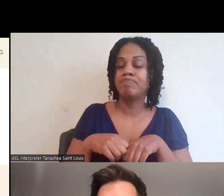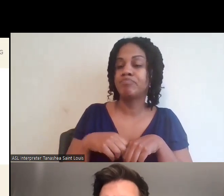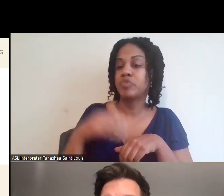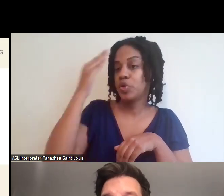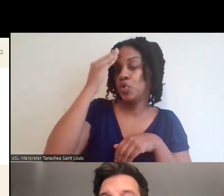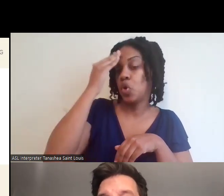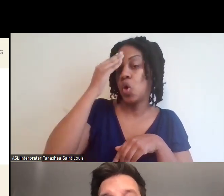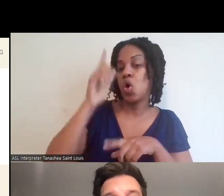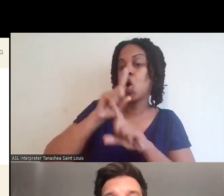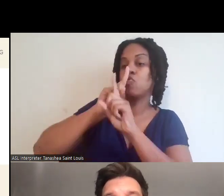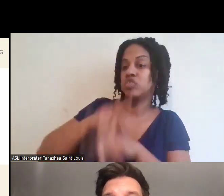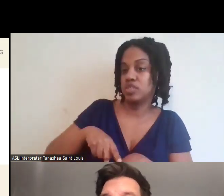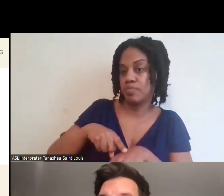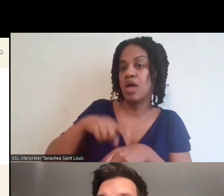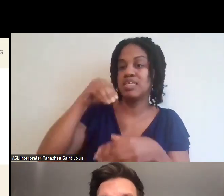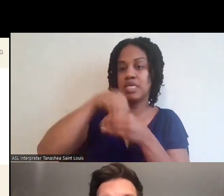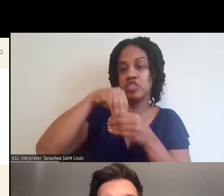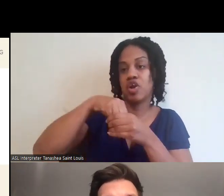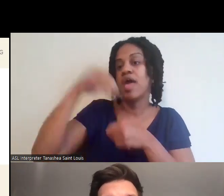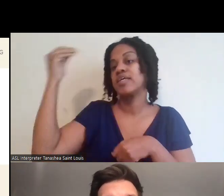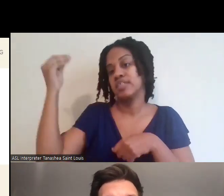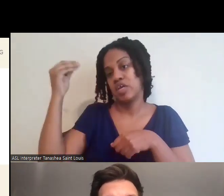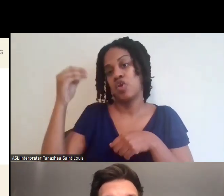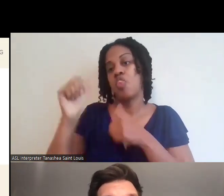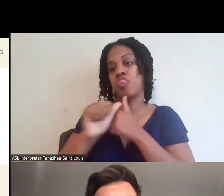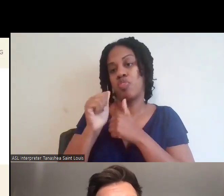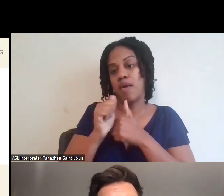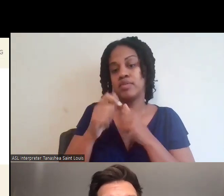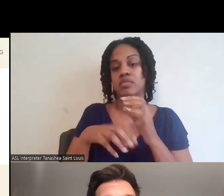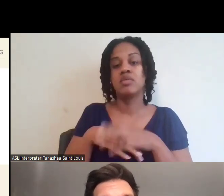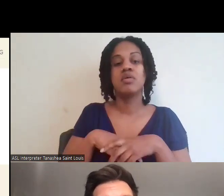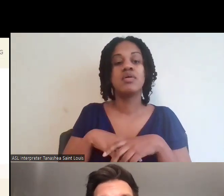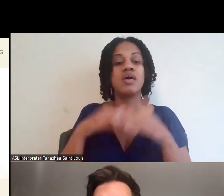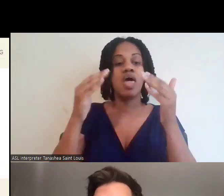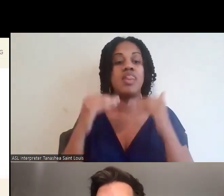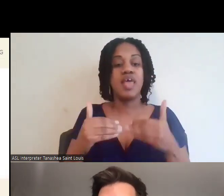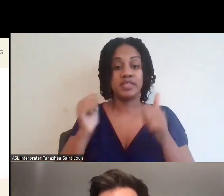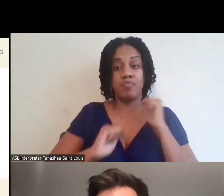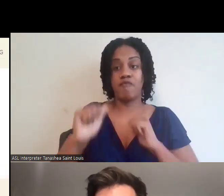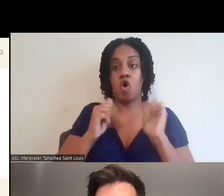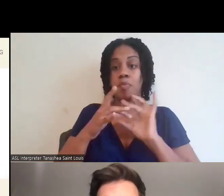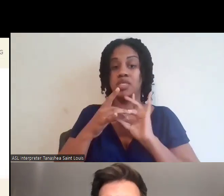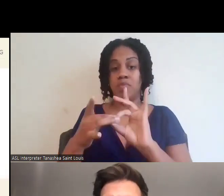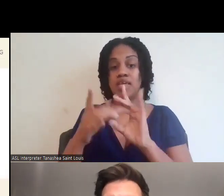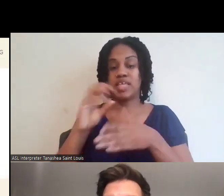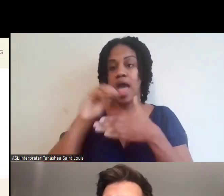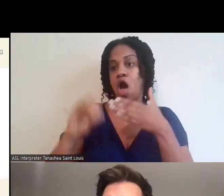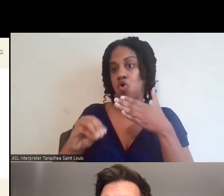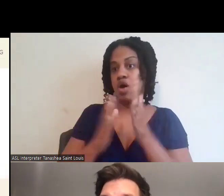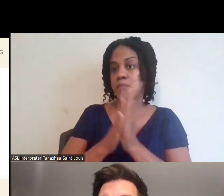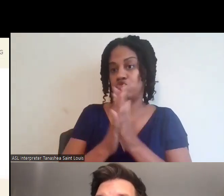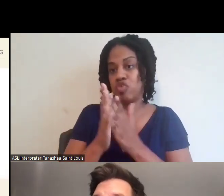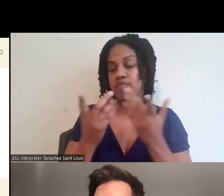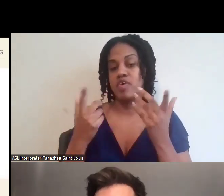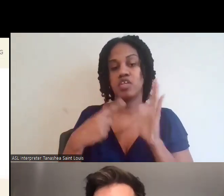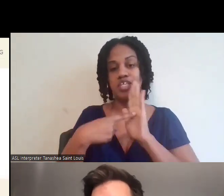and external opportunities and threats. The next trait is it's performance-based and it's outcomes-driven. So it demonstrates